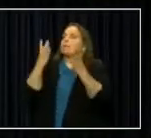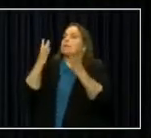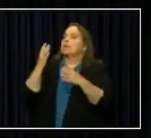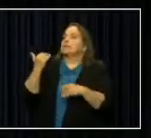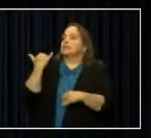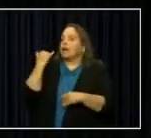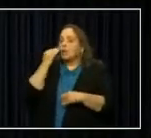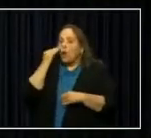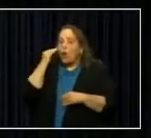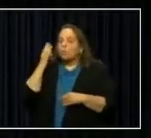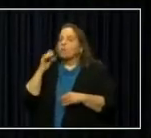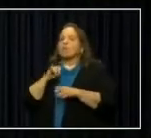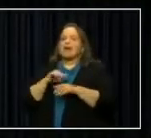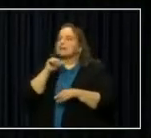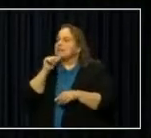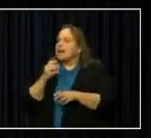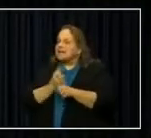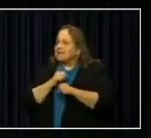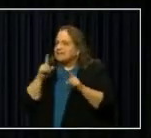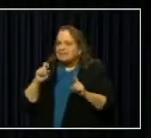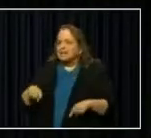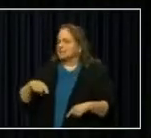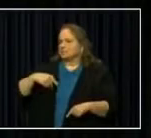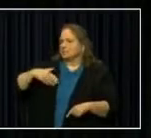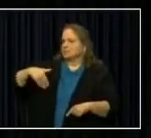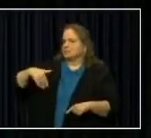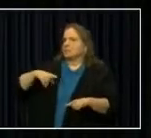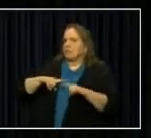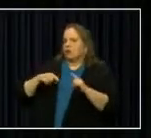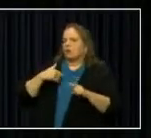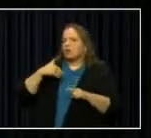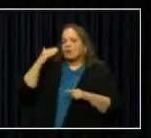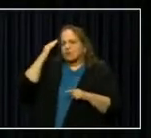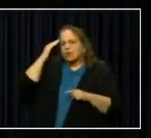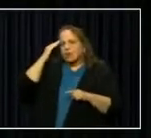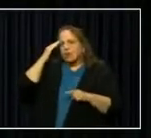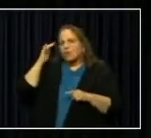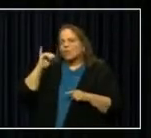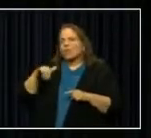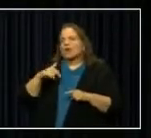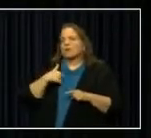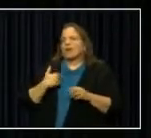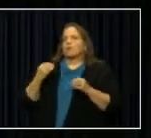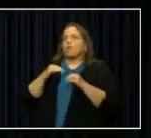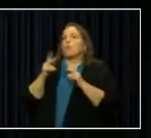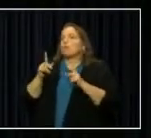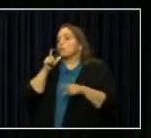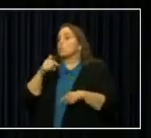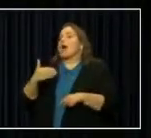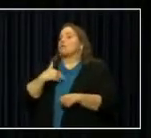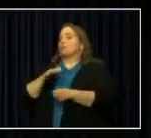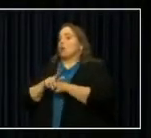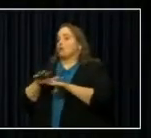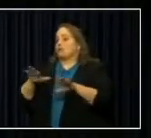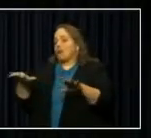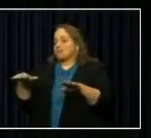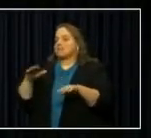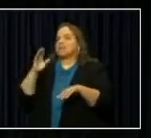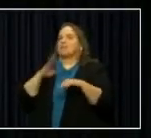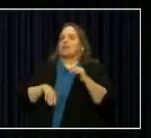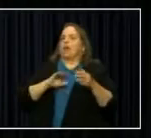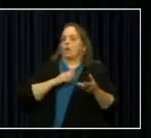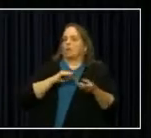say is that there is significantly more of the coronavirus out there than certainly our numbers